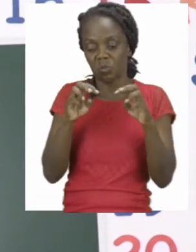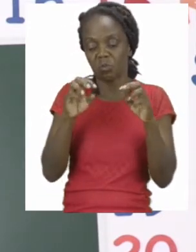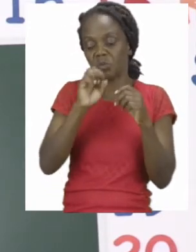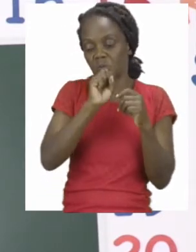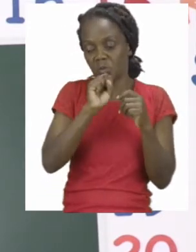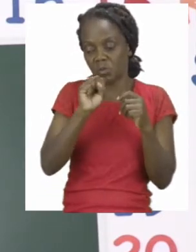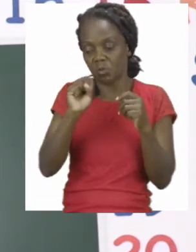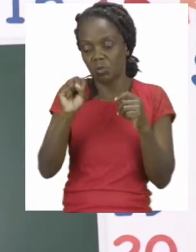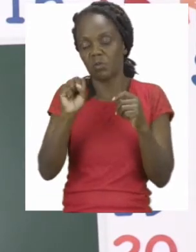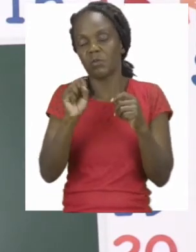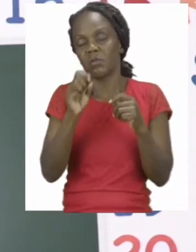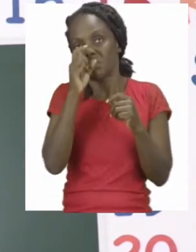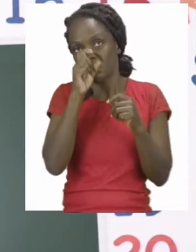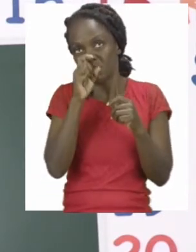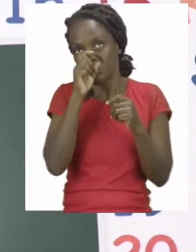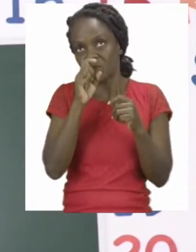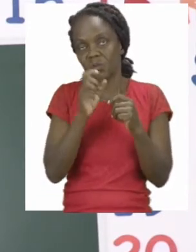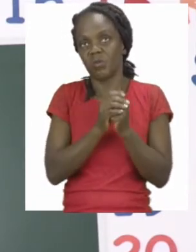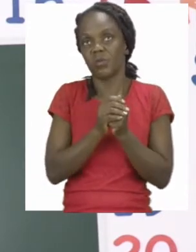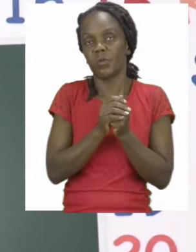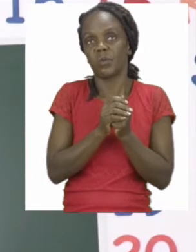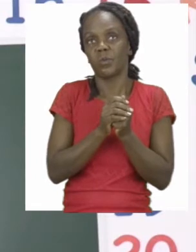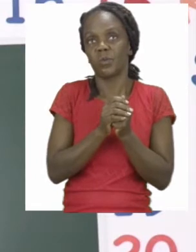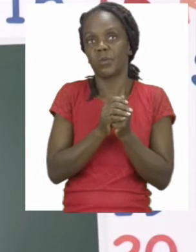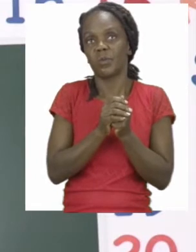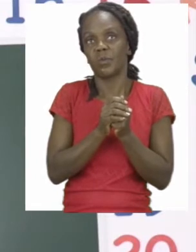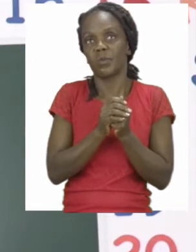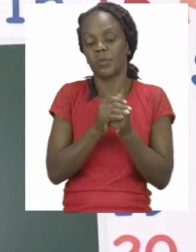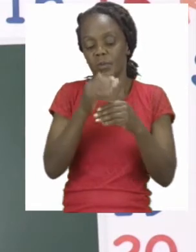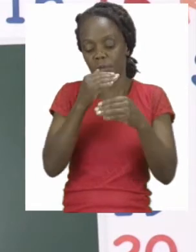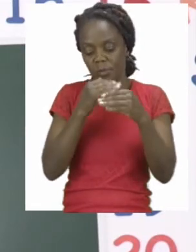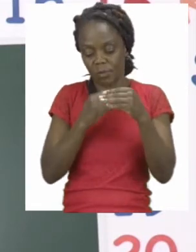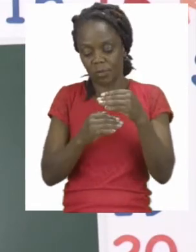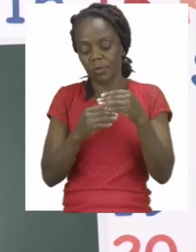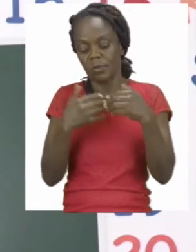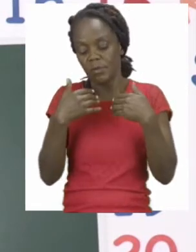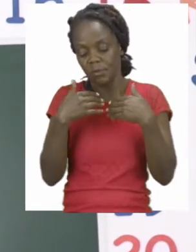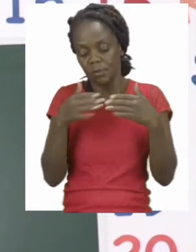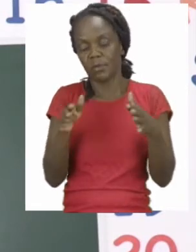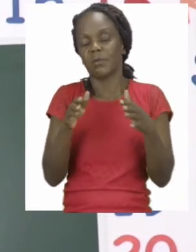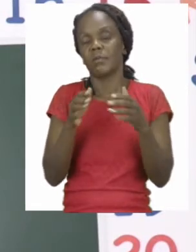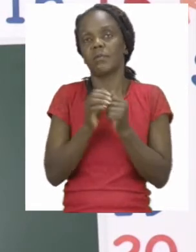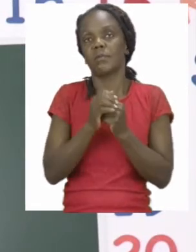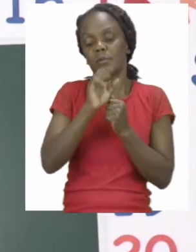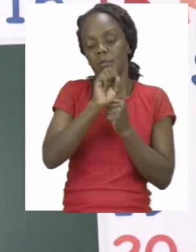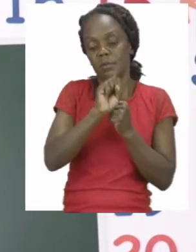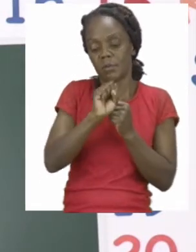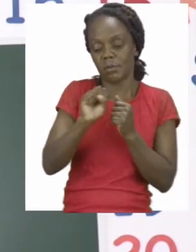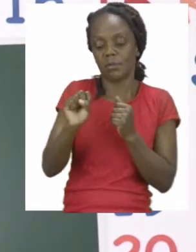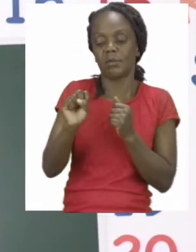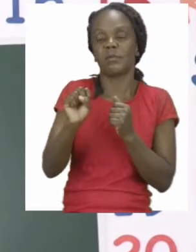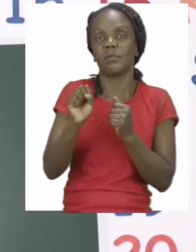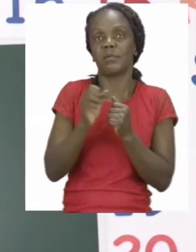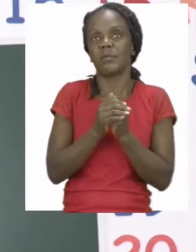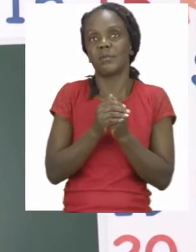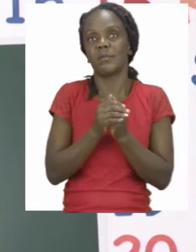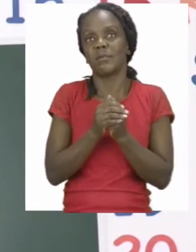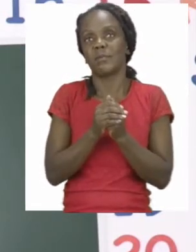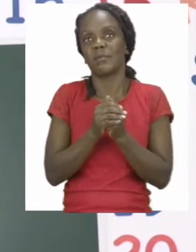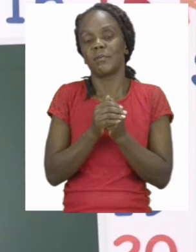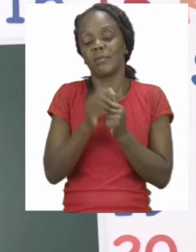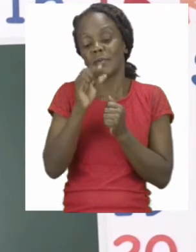sister. The next one underneath starts with a s, and the word